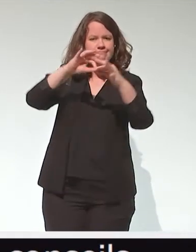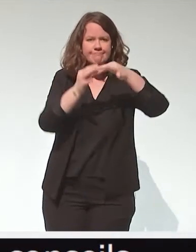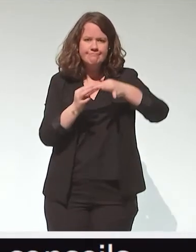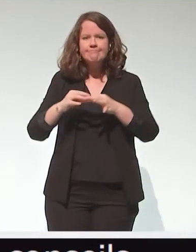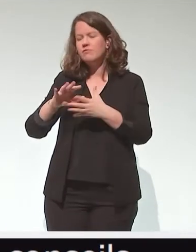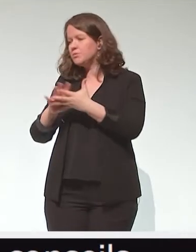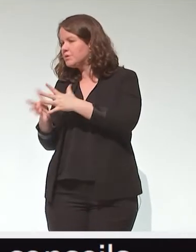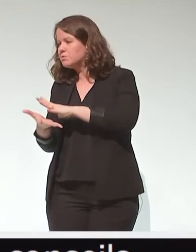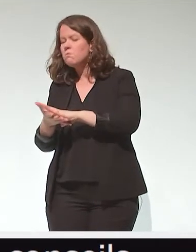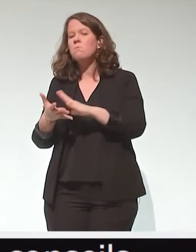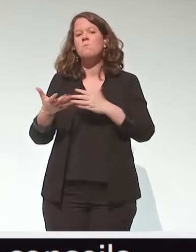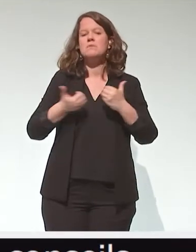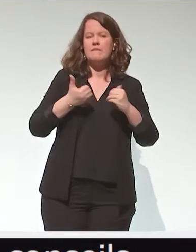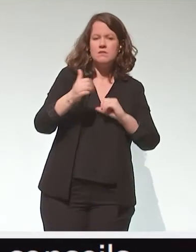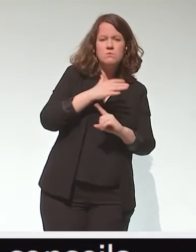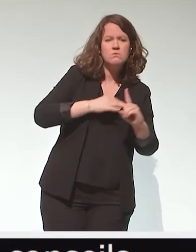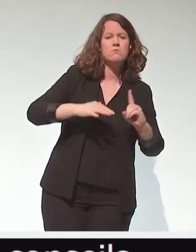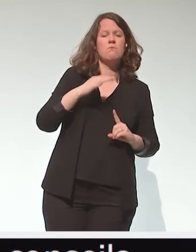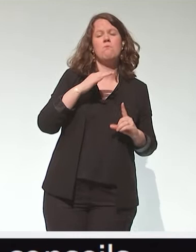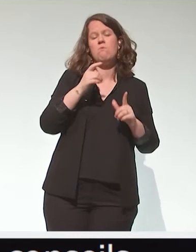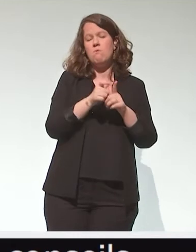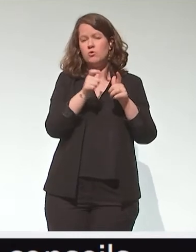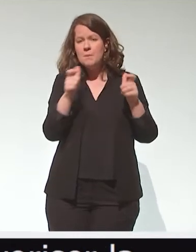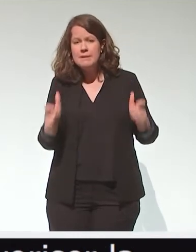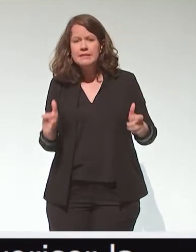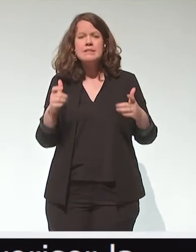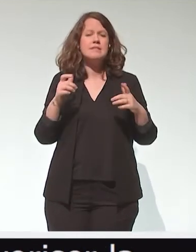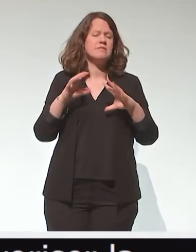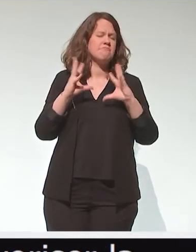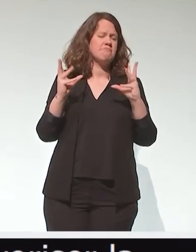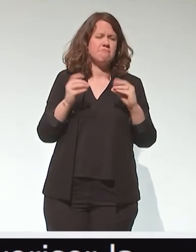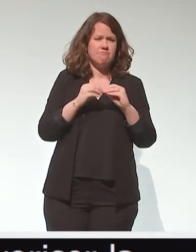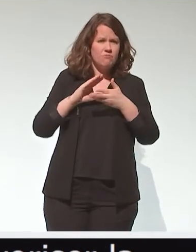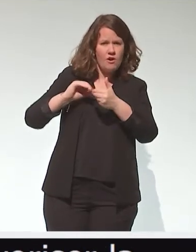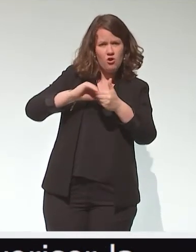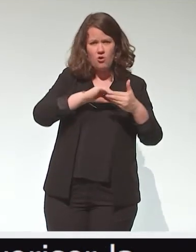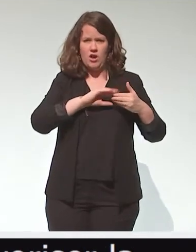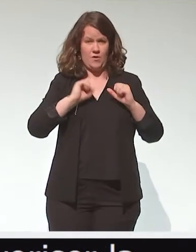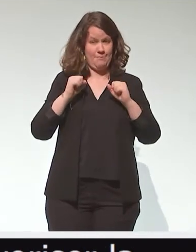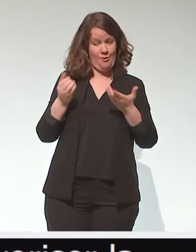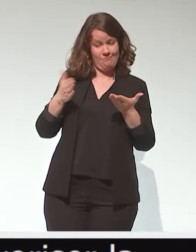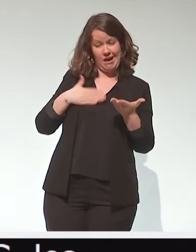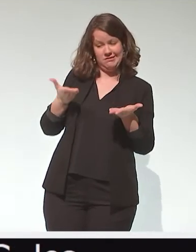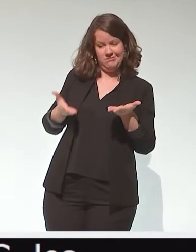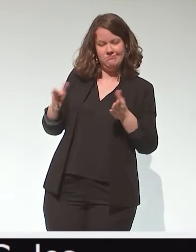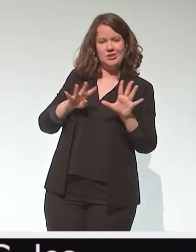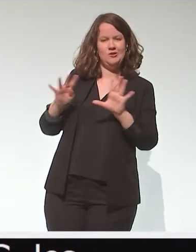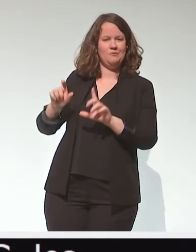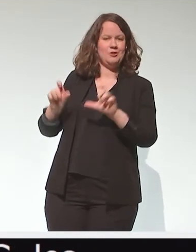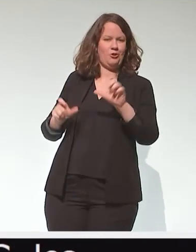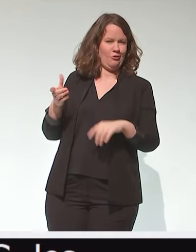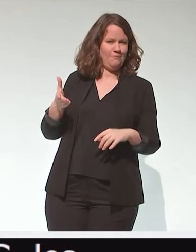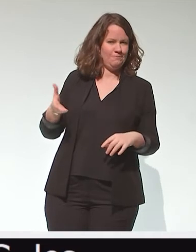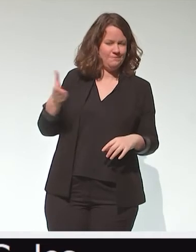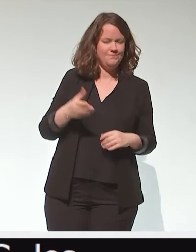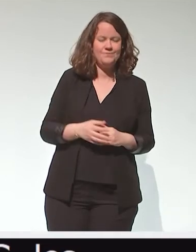social partners, and other stakeholders. And their aim is to ensure a permeable